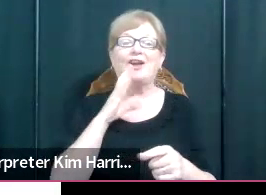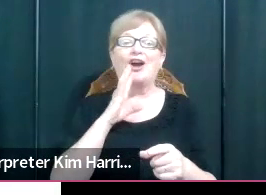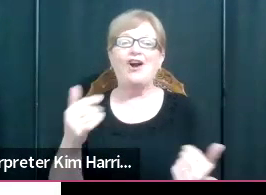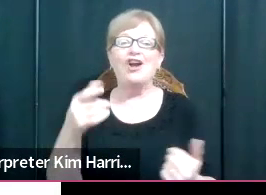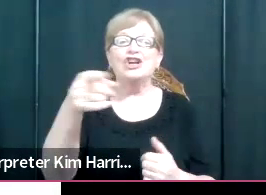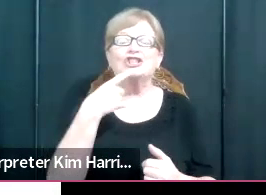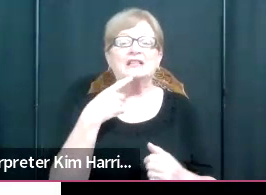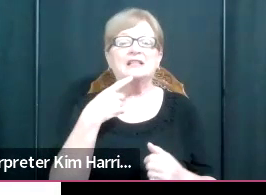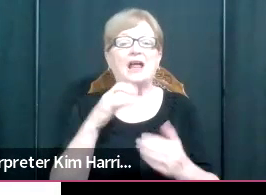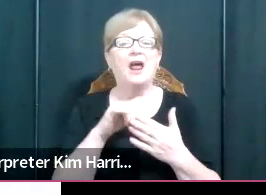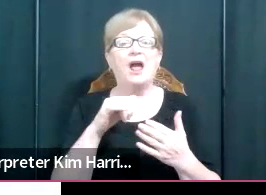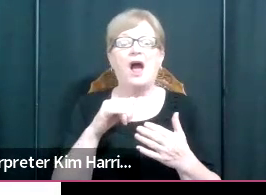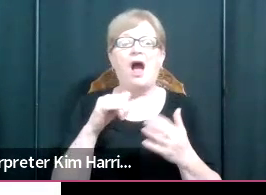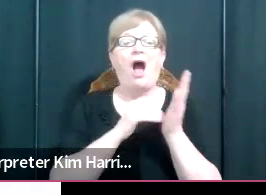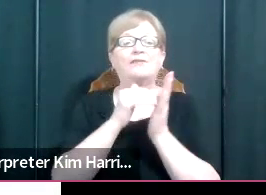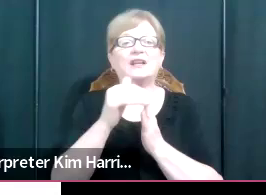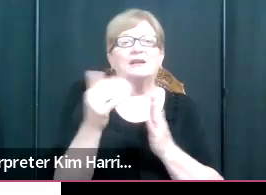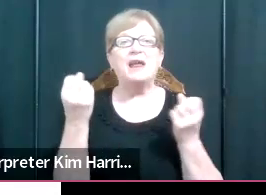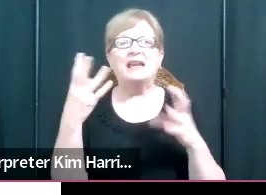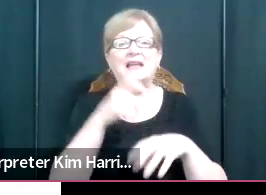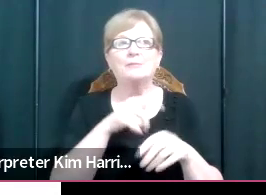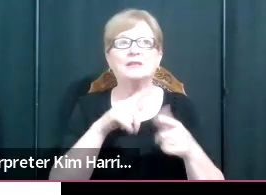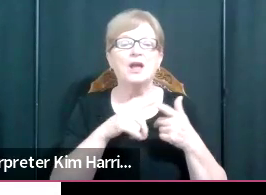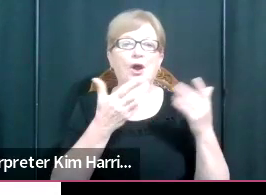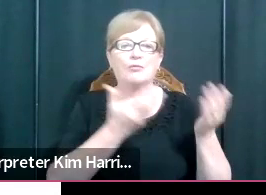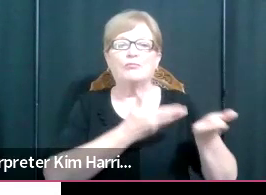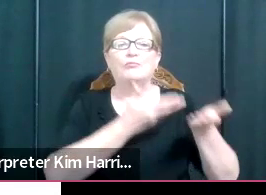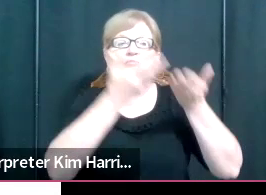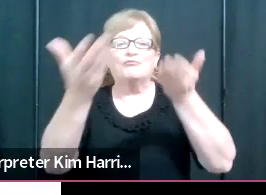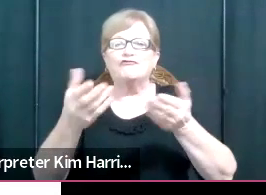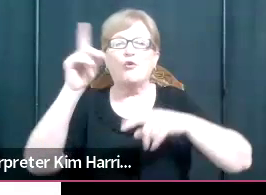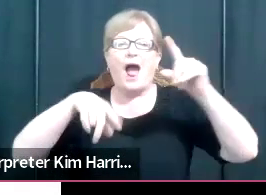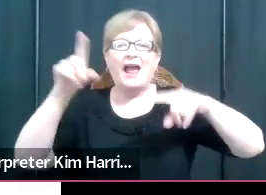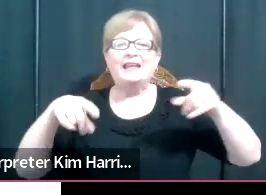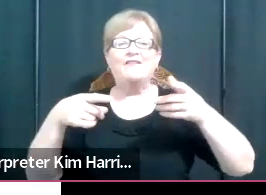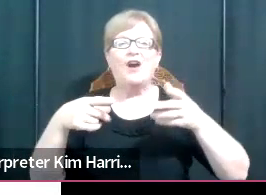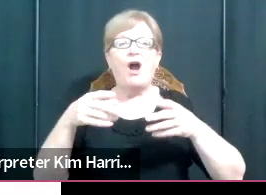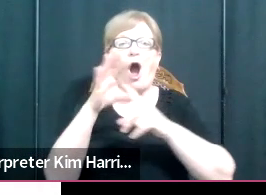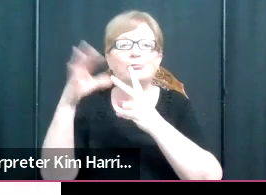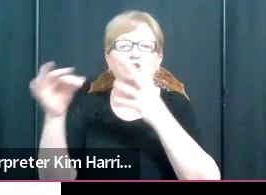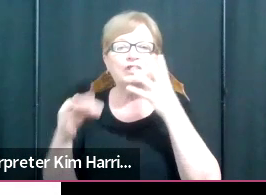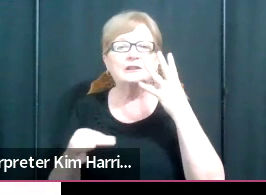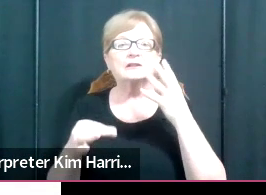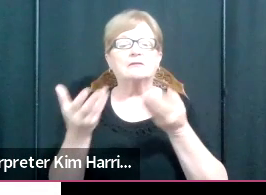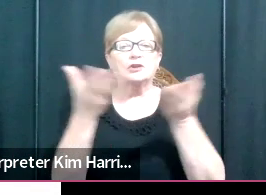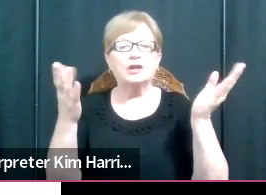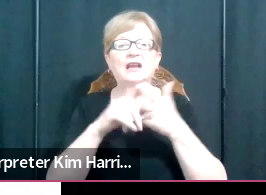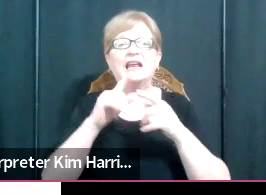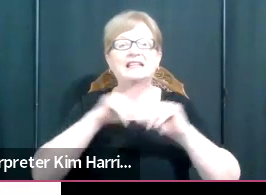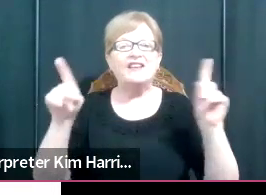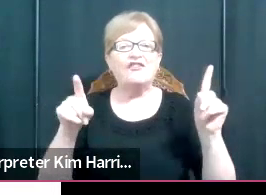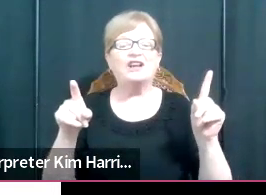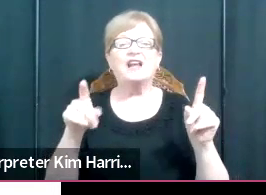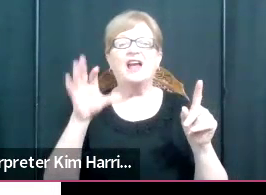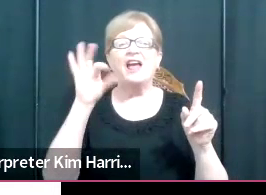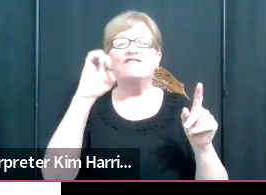bringing in a variety of options that are kind of similar, but also have some different features. So you can compare and contrast